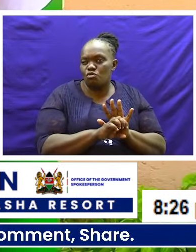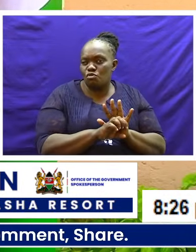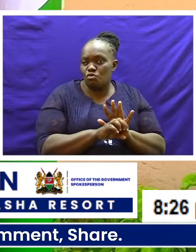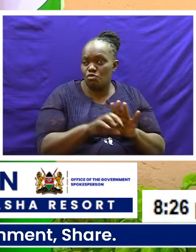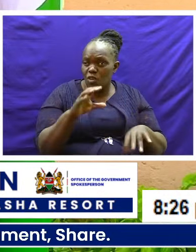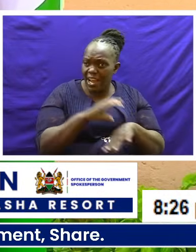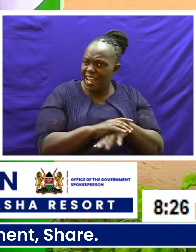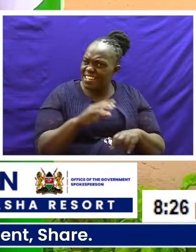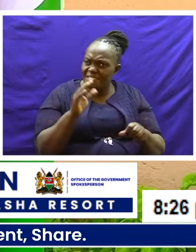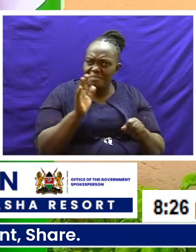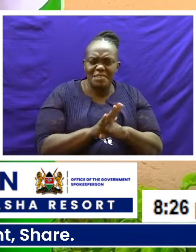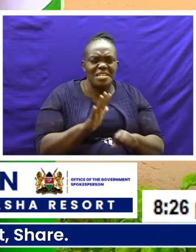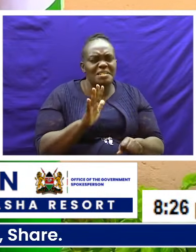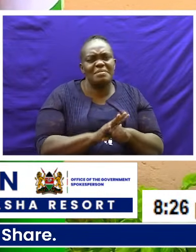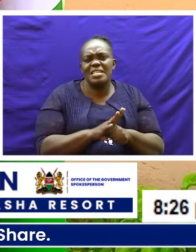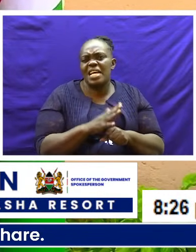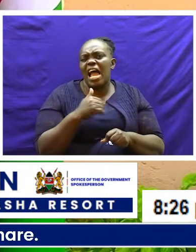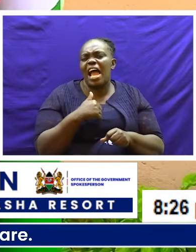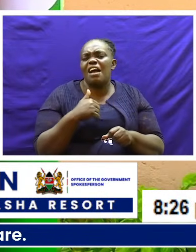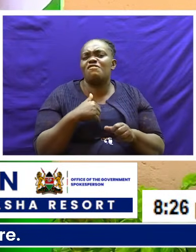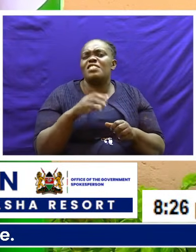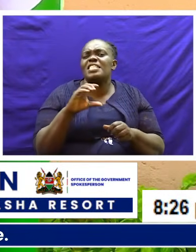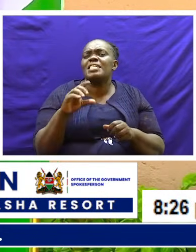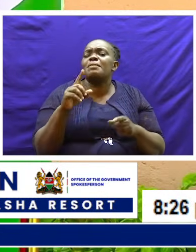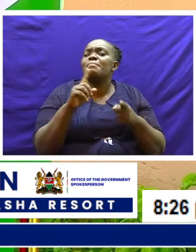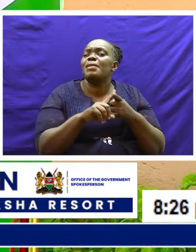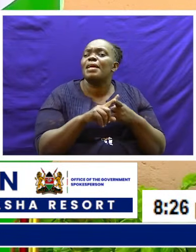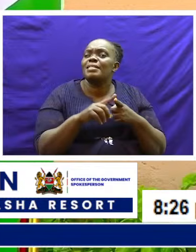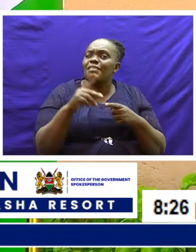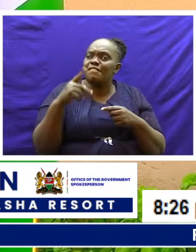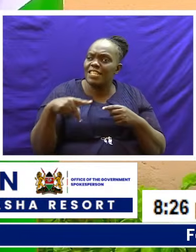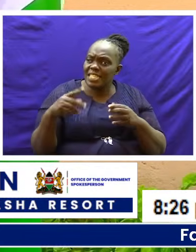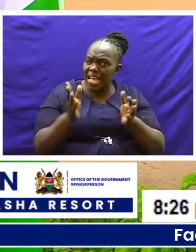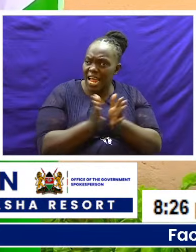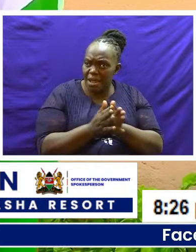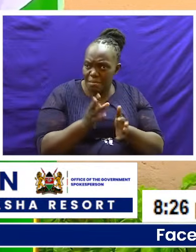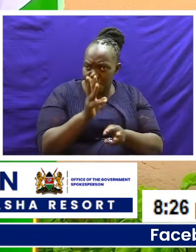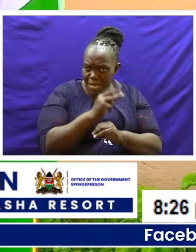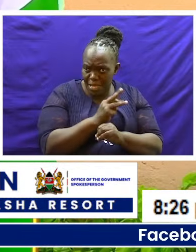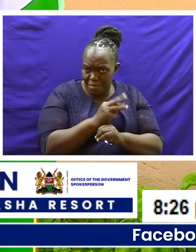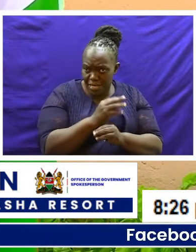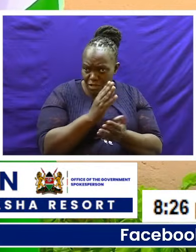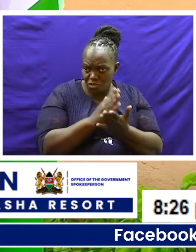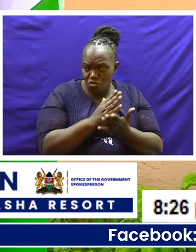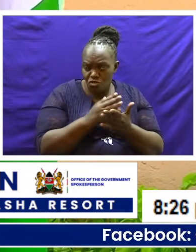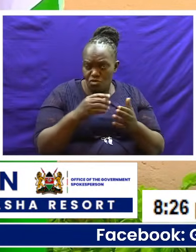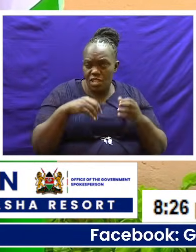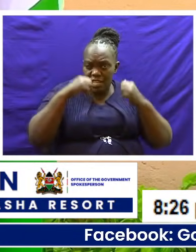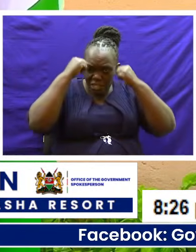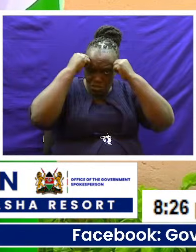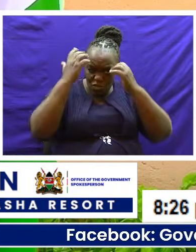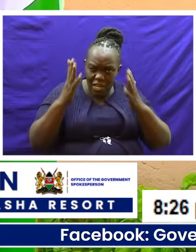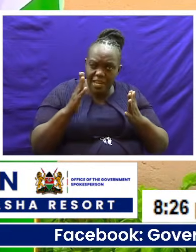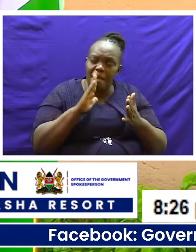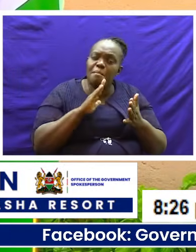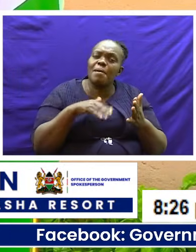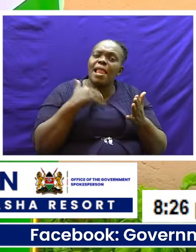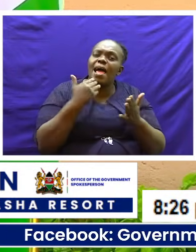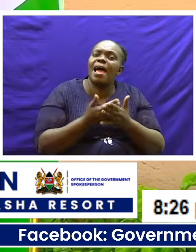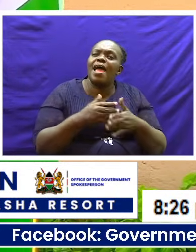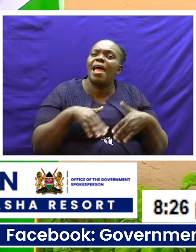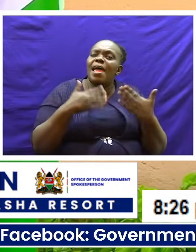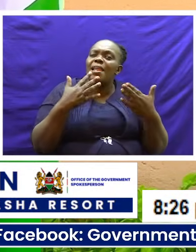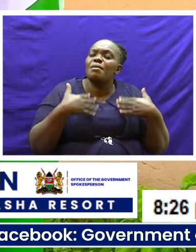find so many students have the C+ in physics and mathematics. So we allow the students to apply. And anybody